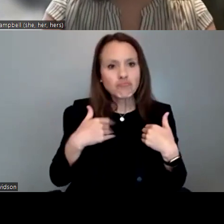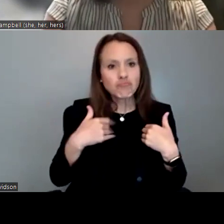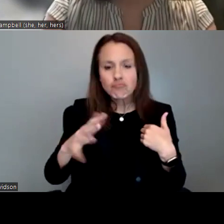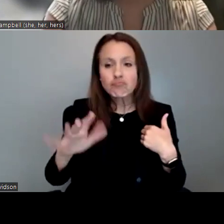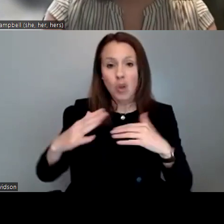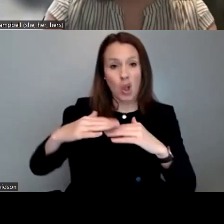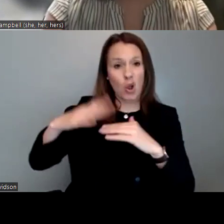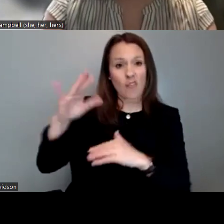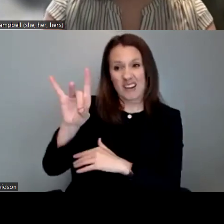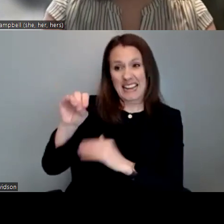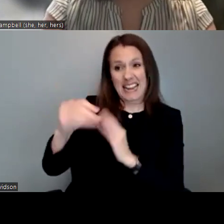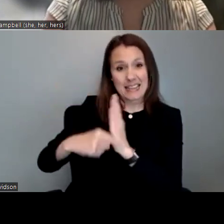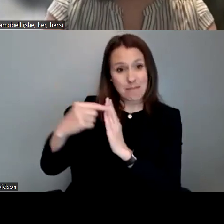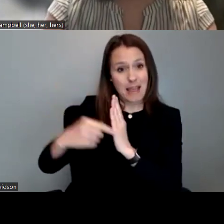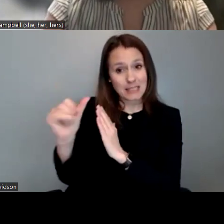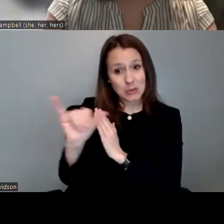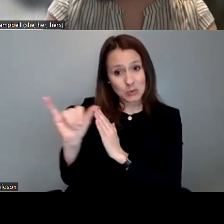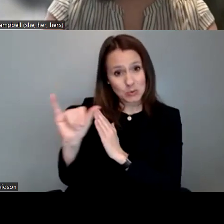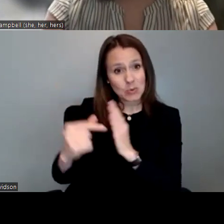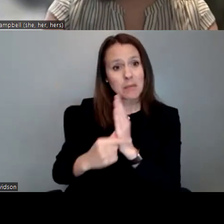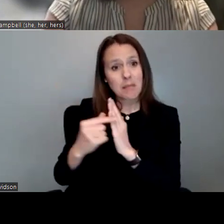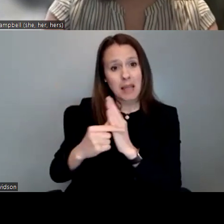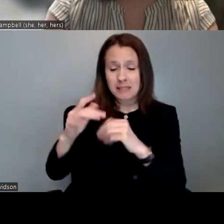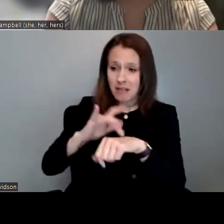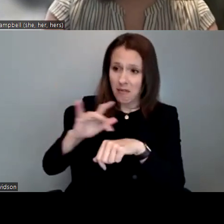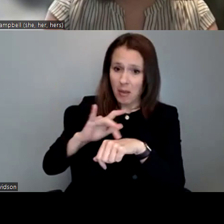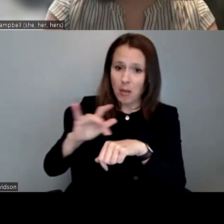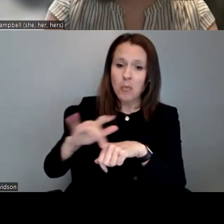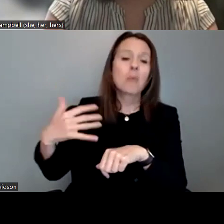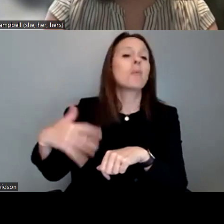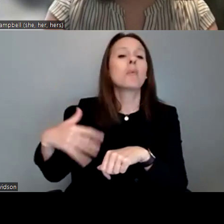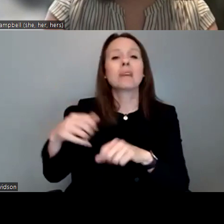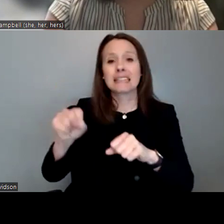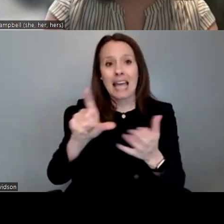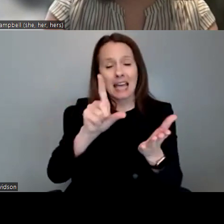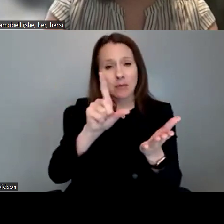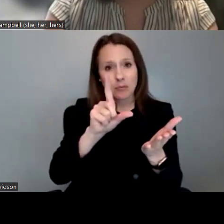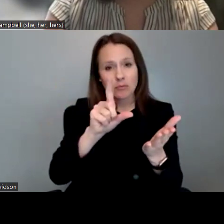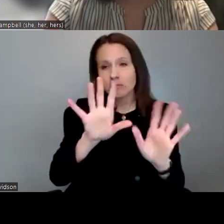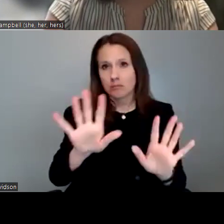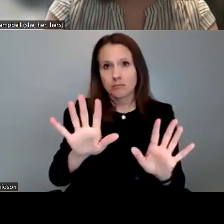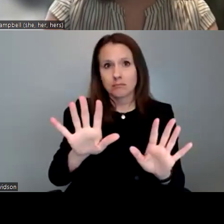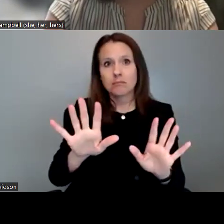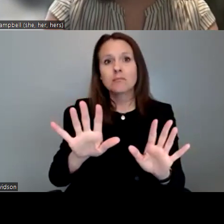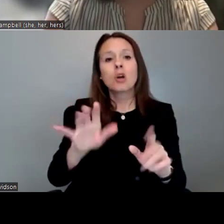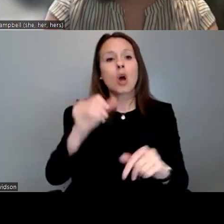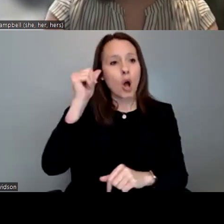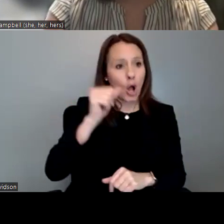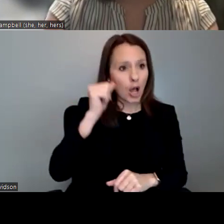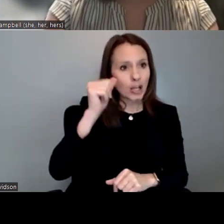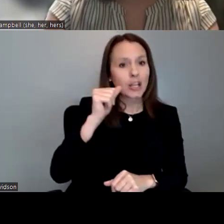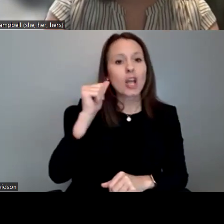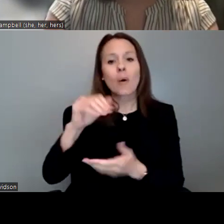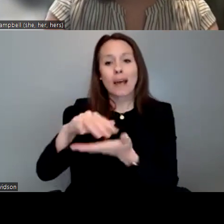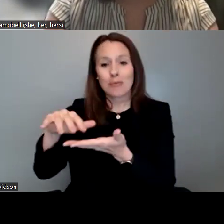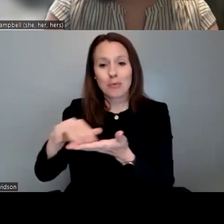over 80 magazines available in print, in audio and